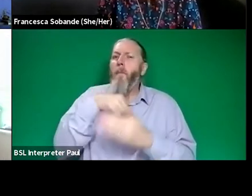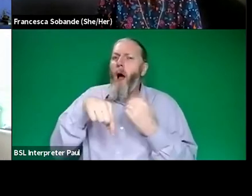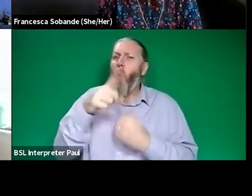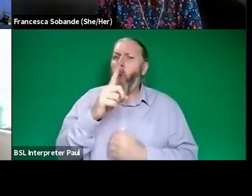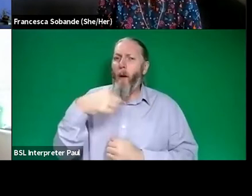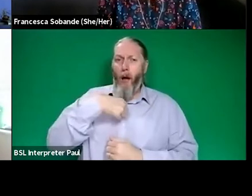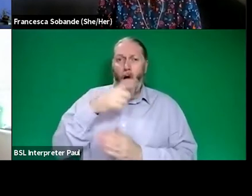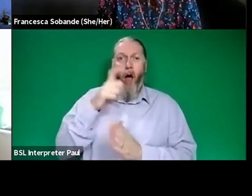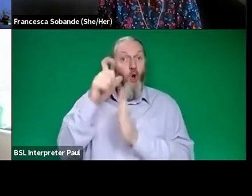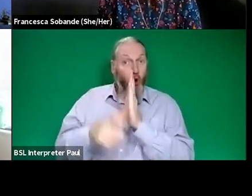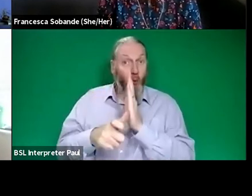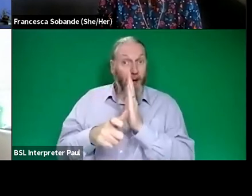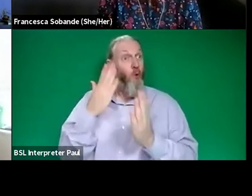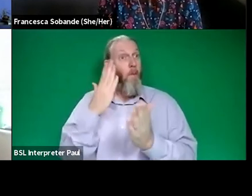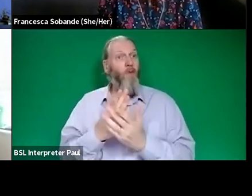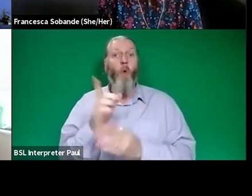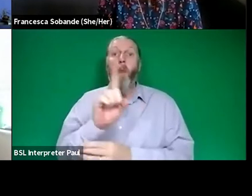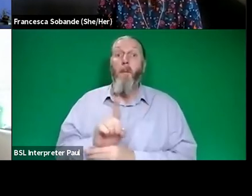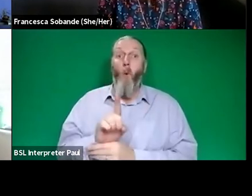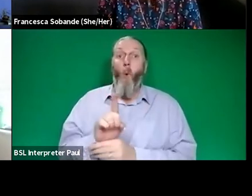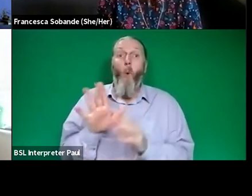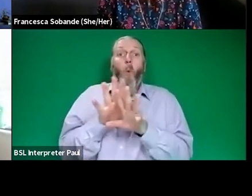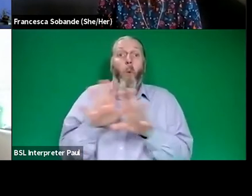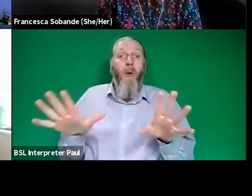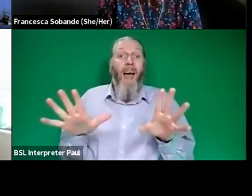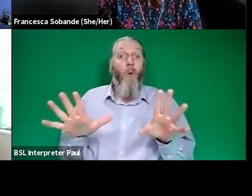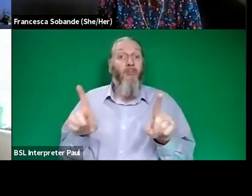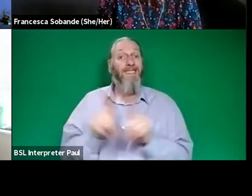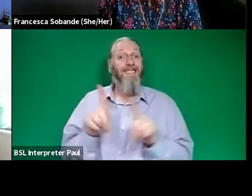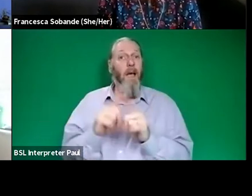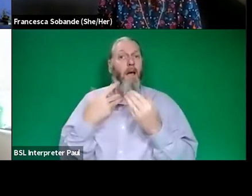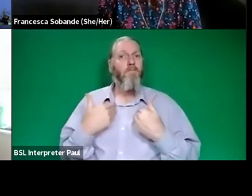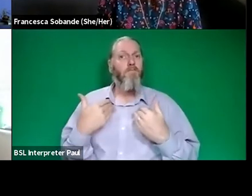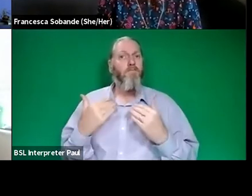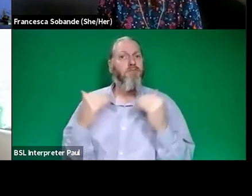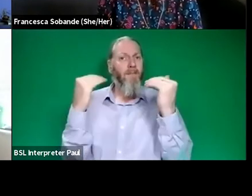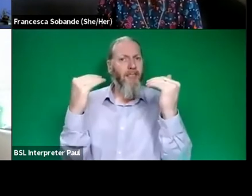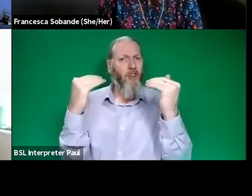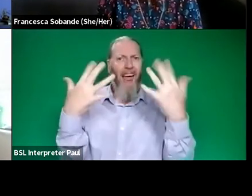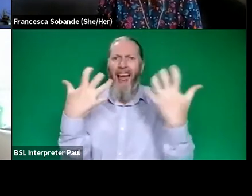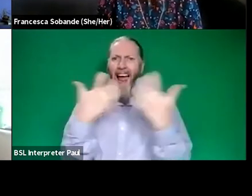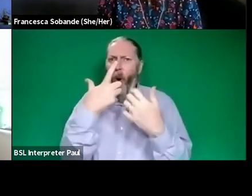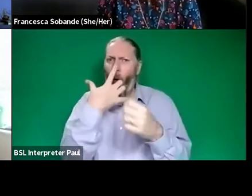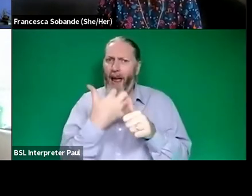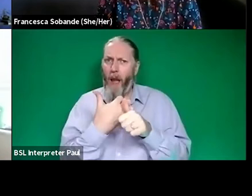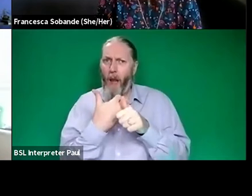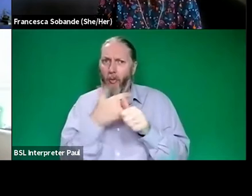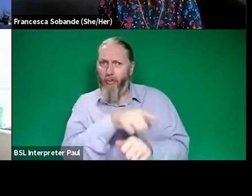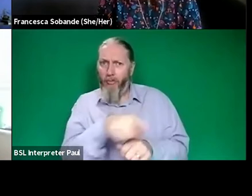these privileges are held and, you know, have access to the resources and opportunities that I